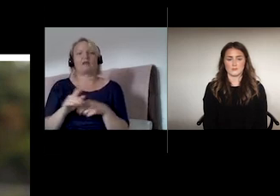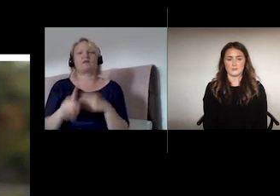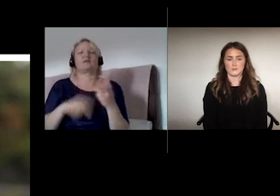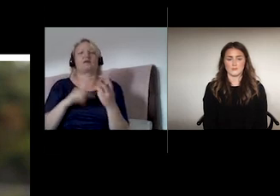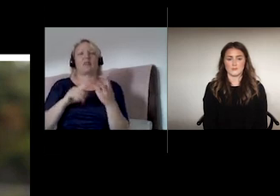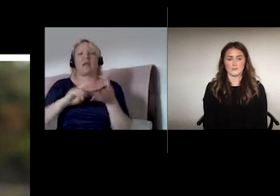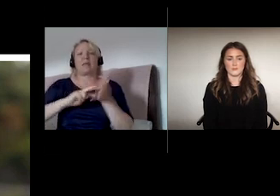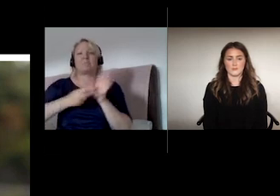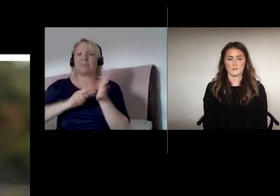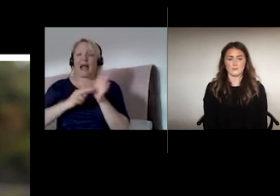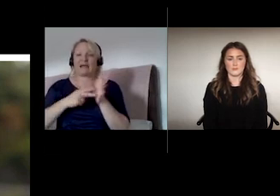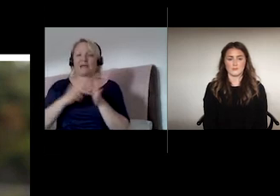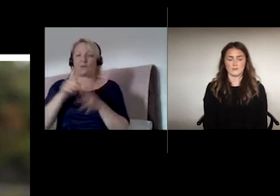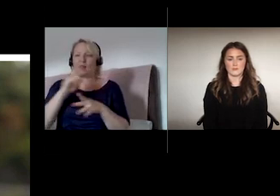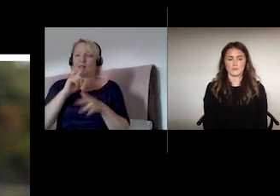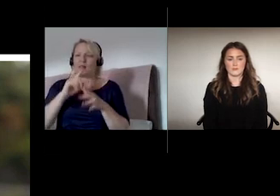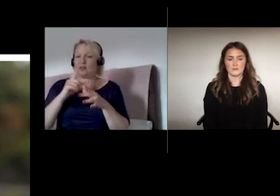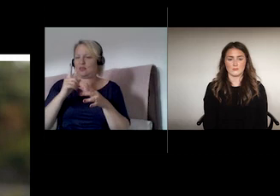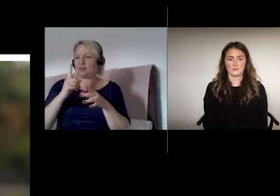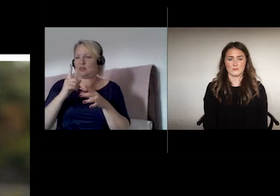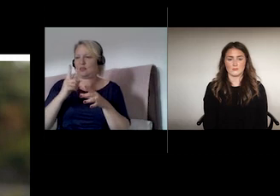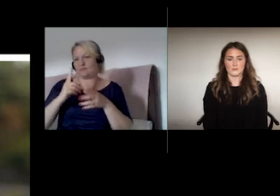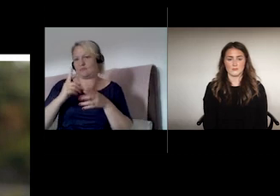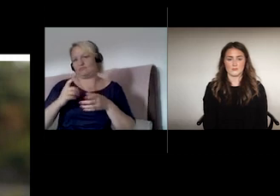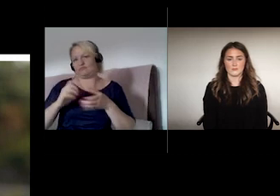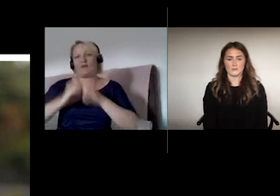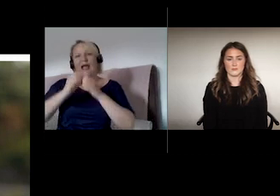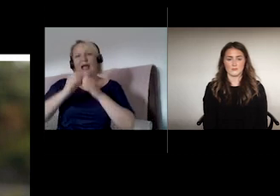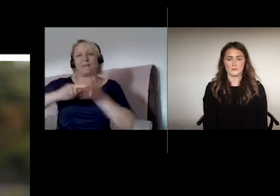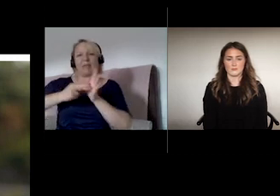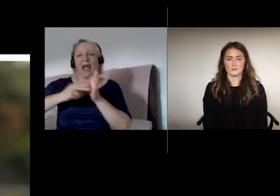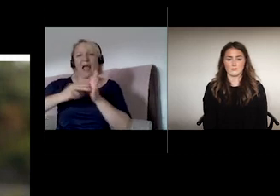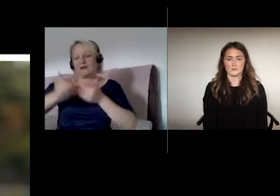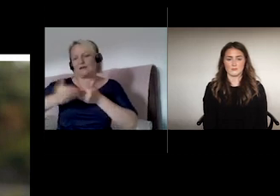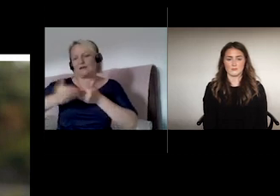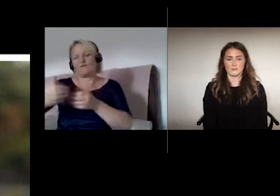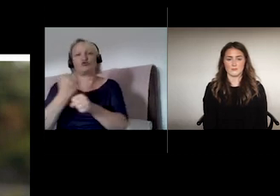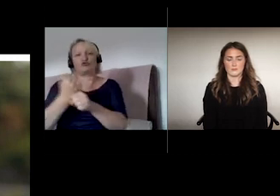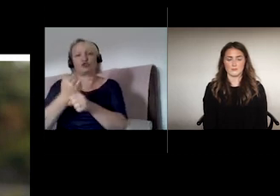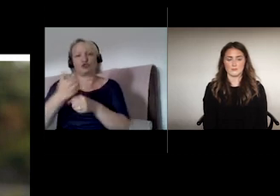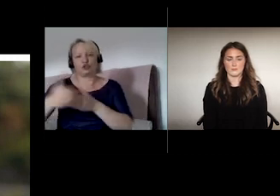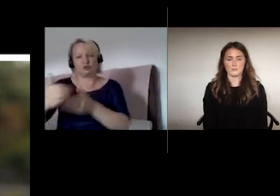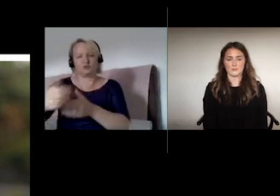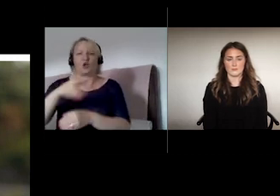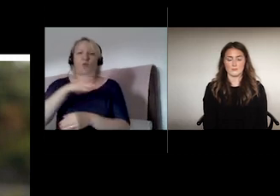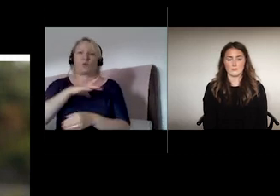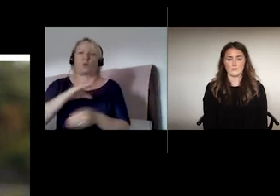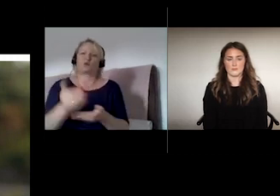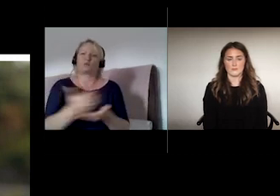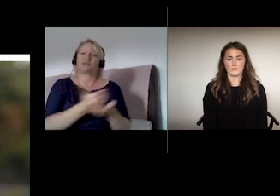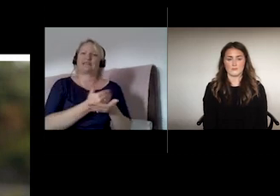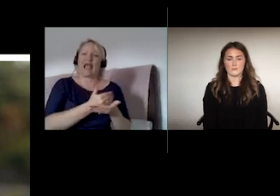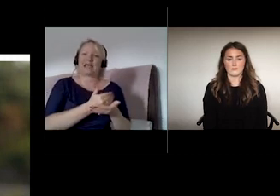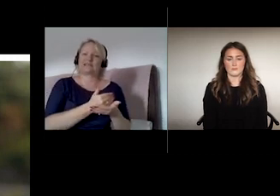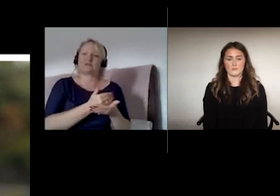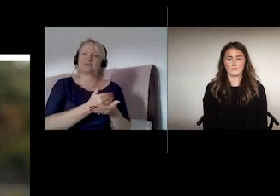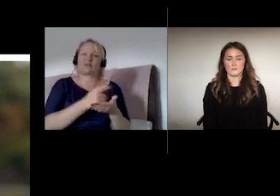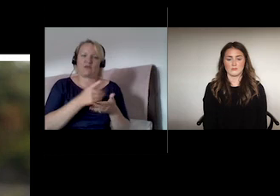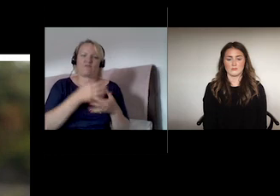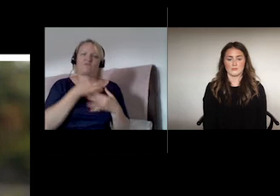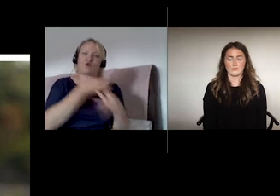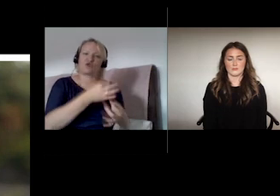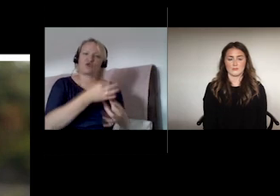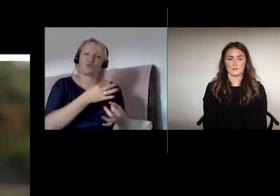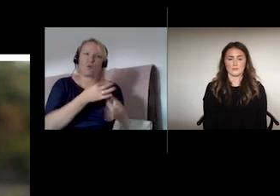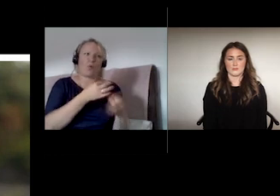delivery of our materials. Planning, our contractors would produce construction logistics plans, and we would protect vulnerable